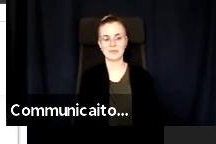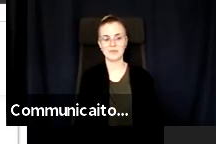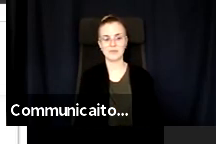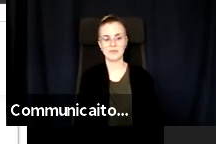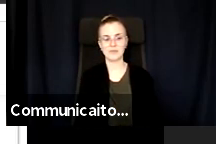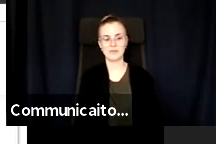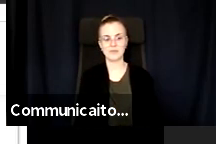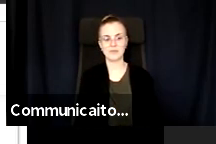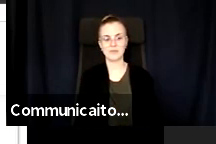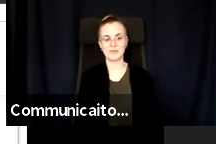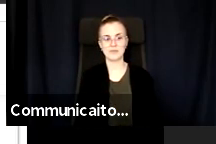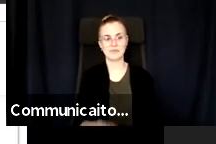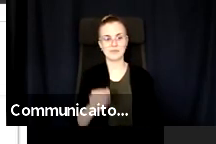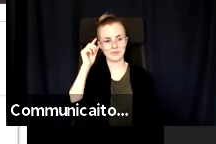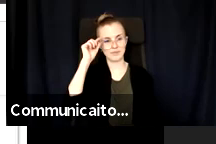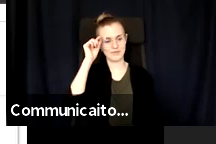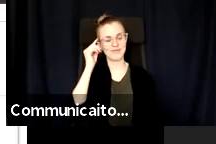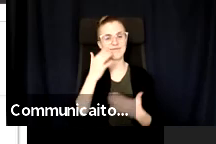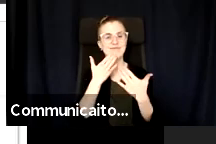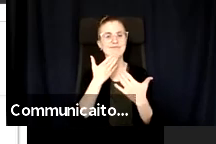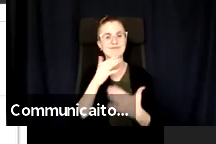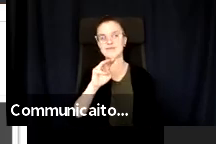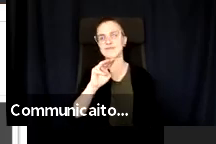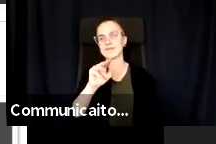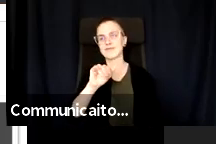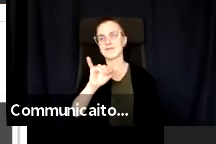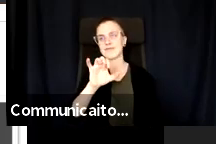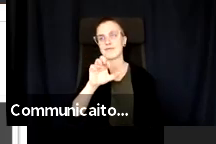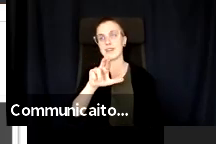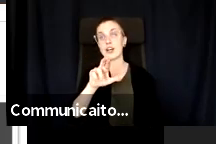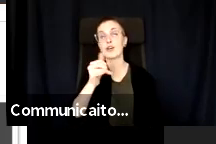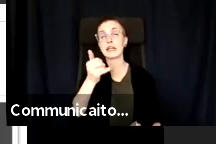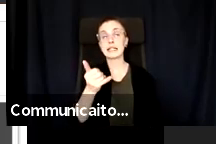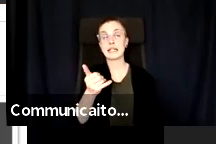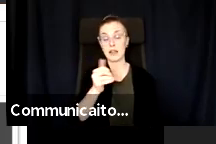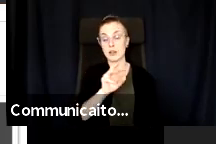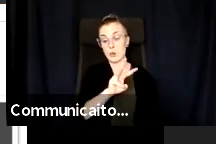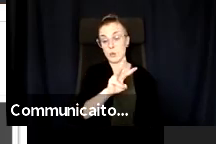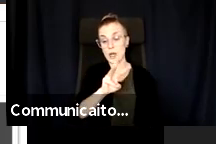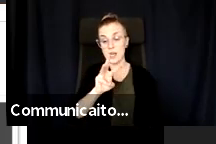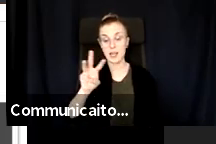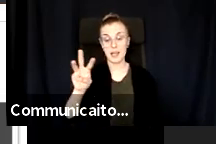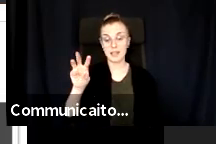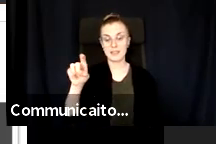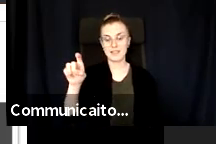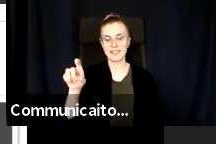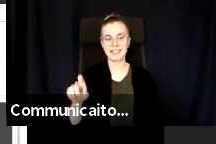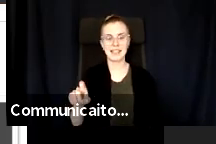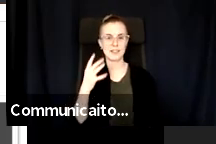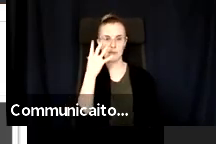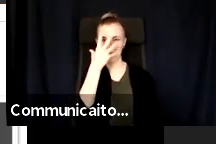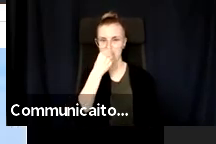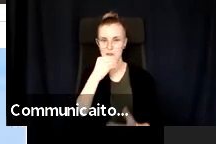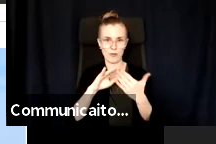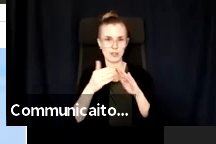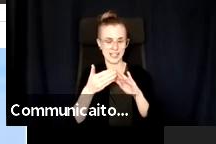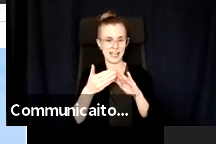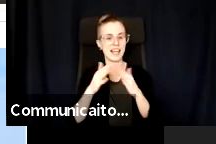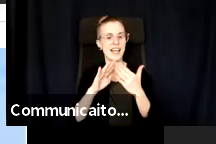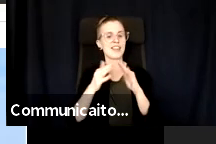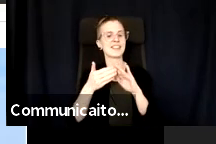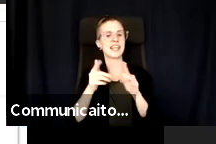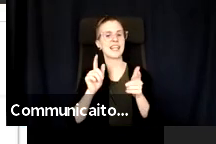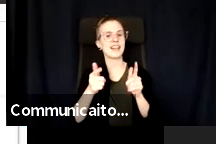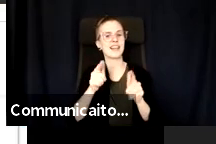All right, thanks, Mayor. We're going to head far out to West Texas, to the West Texas Plains, to a beautiful city, the city of Lubbock, and we'll hear